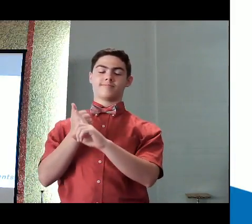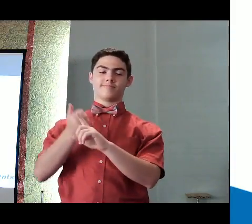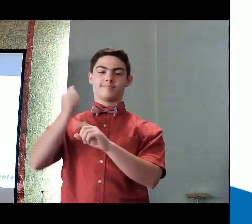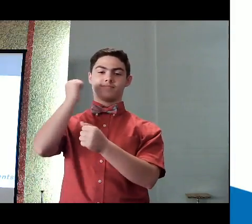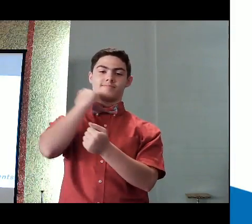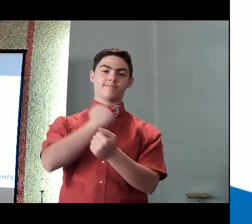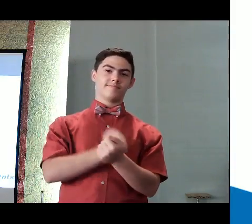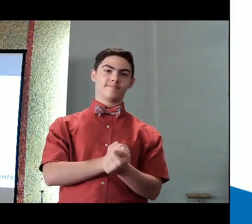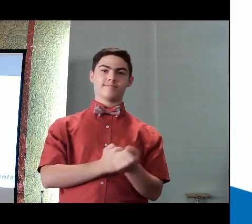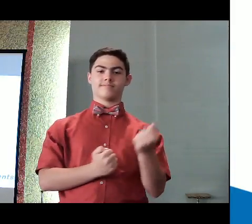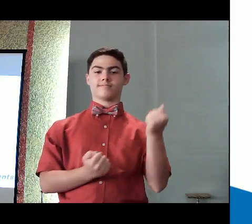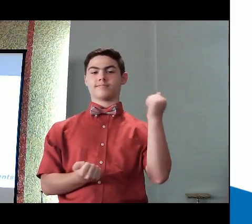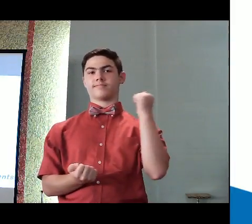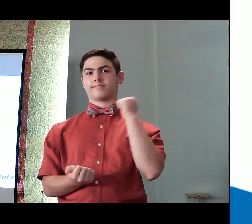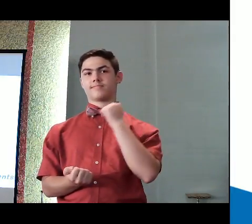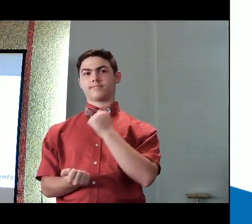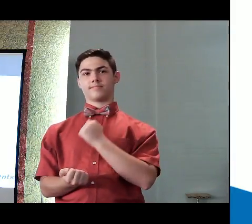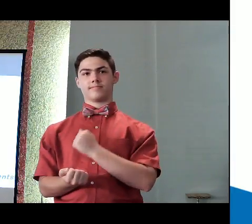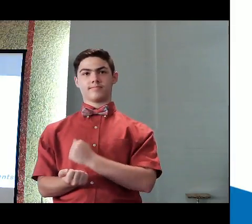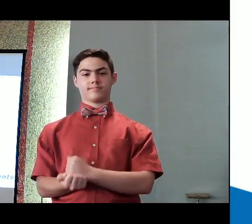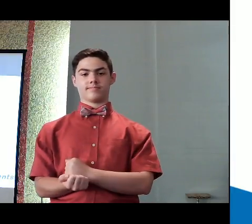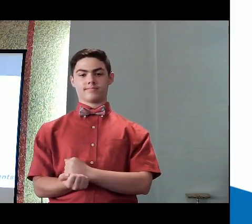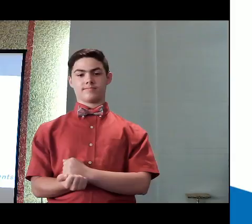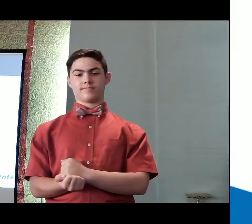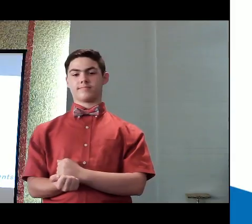of heaven